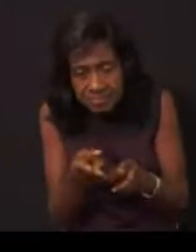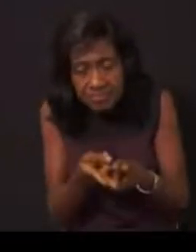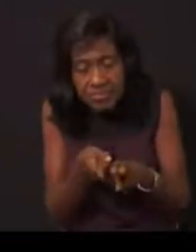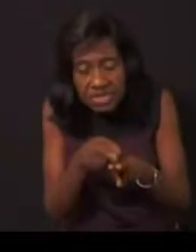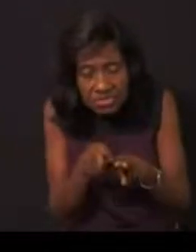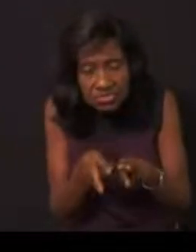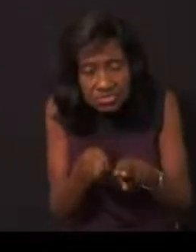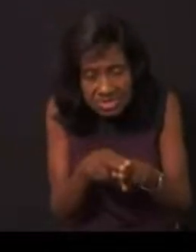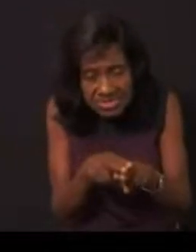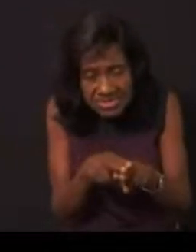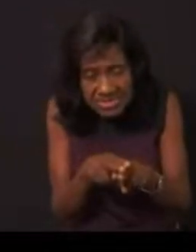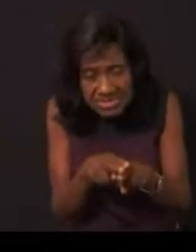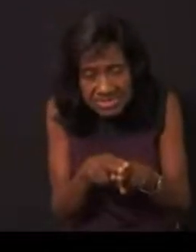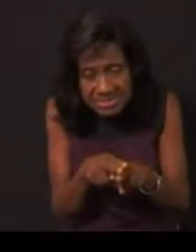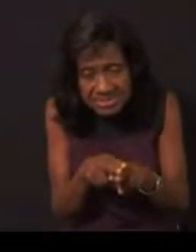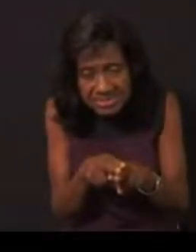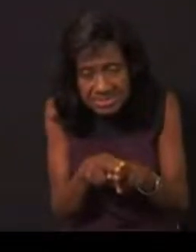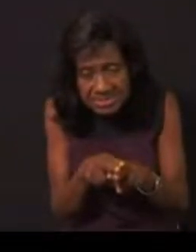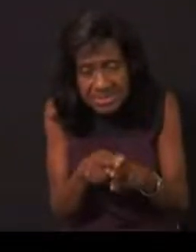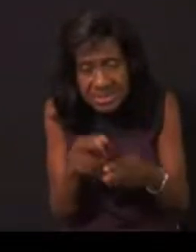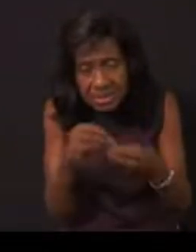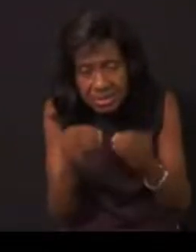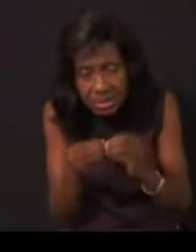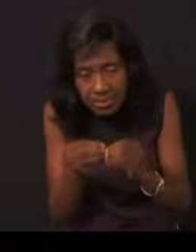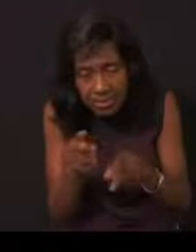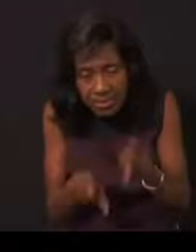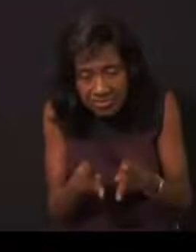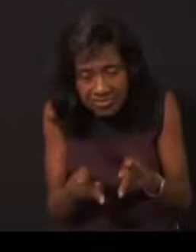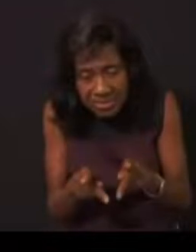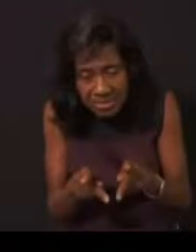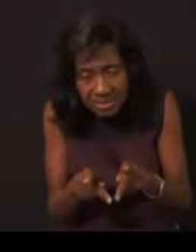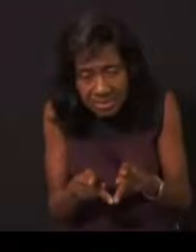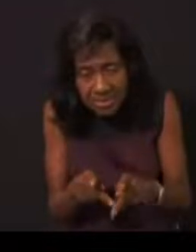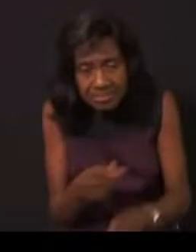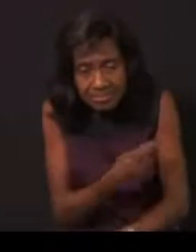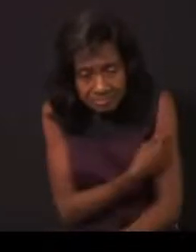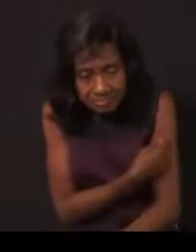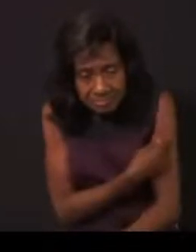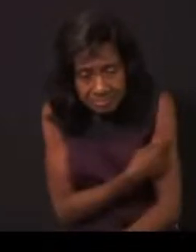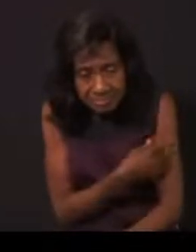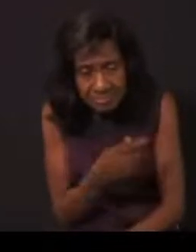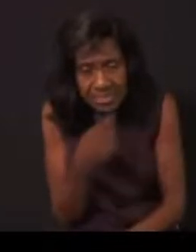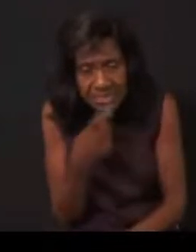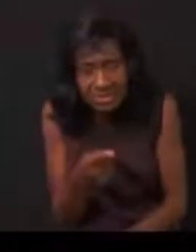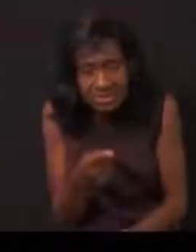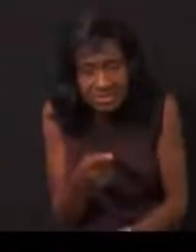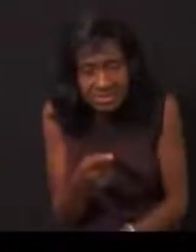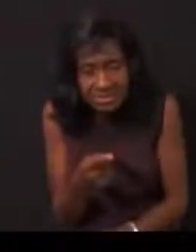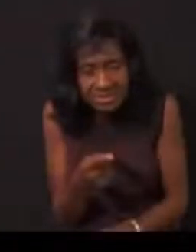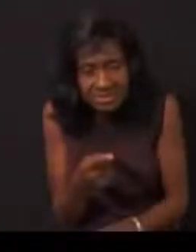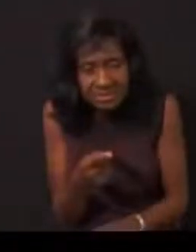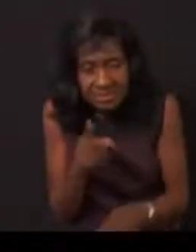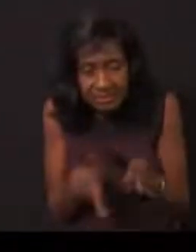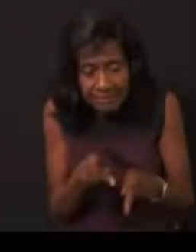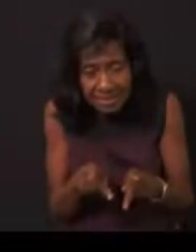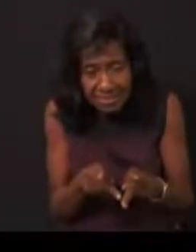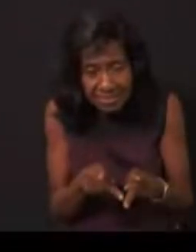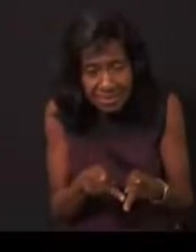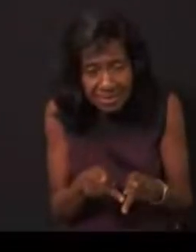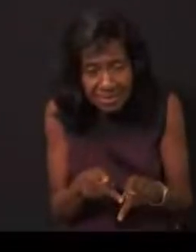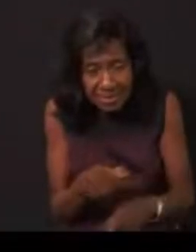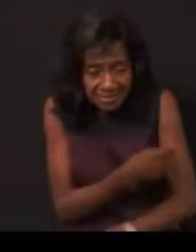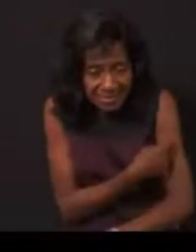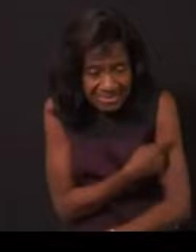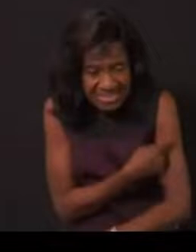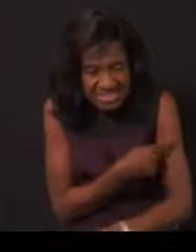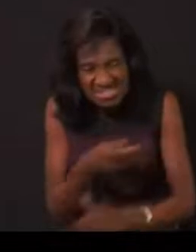We have persons right now that have been vaccinated at the beginning of the year who are waiting for their booster shots. So that too,